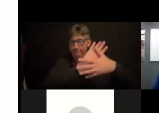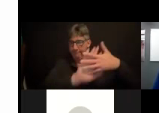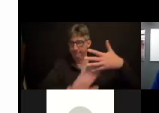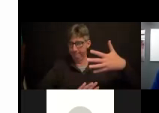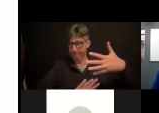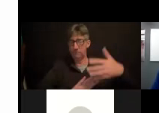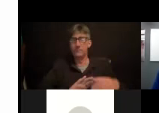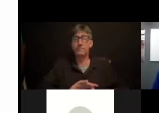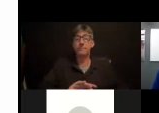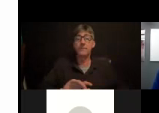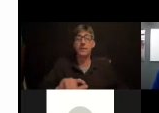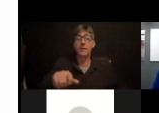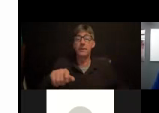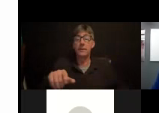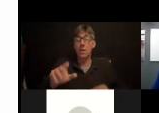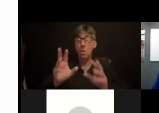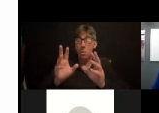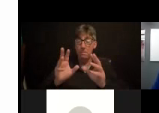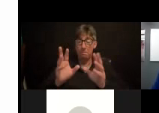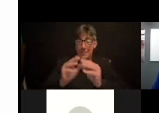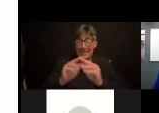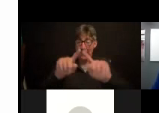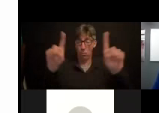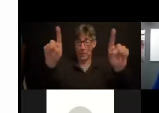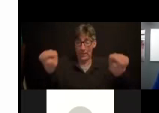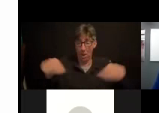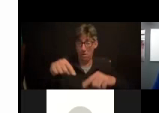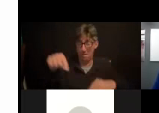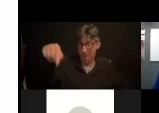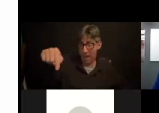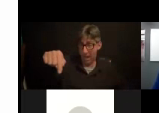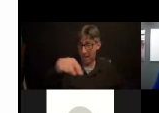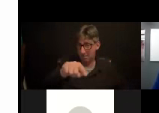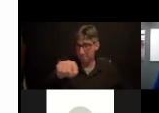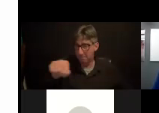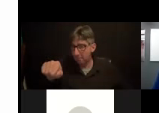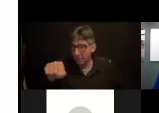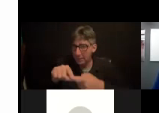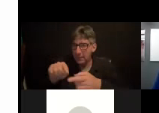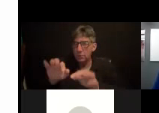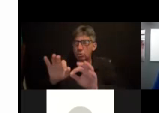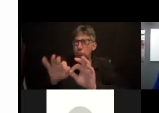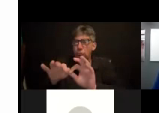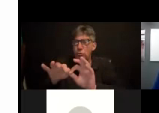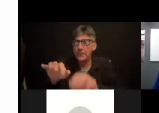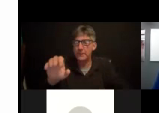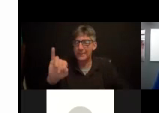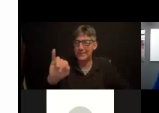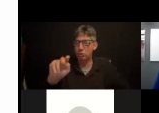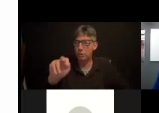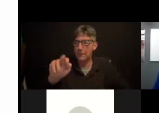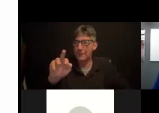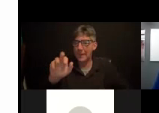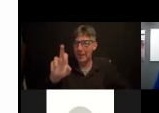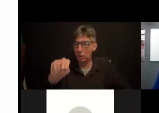In your meeting webinar controls at the bottom of your screen, please click Interpretation. Then click the language that you would like to hear.